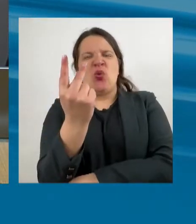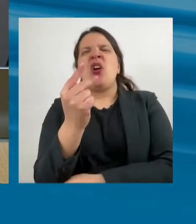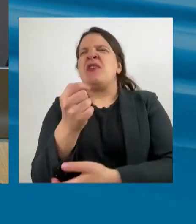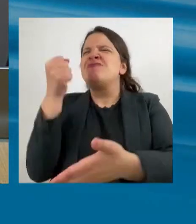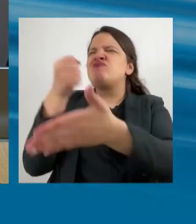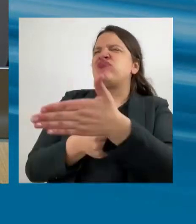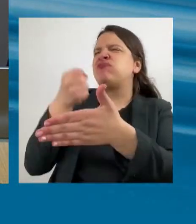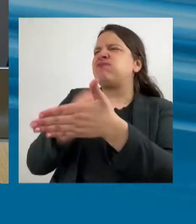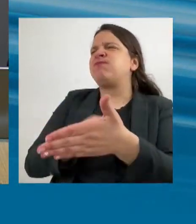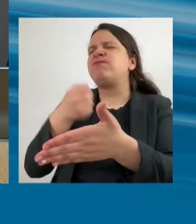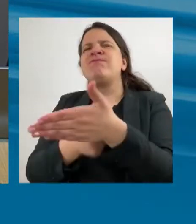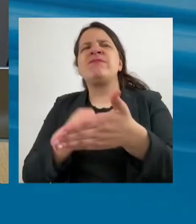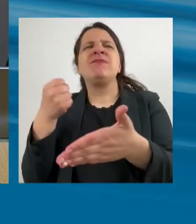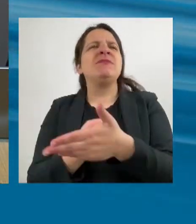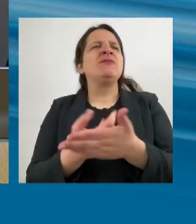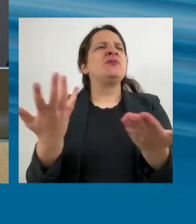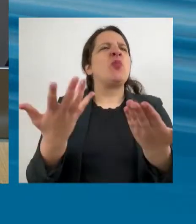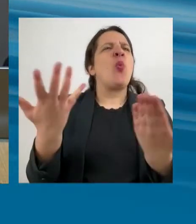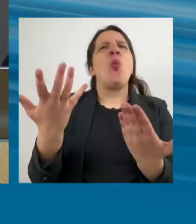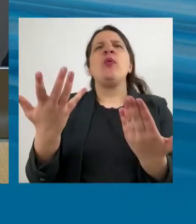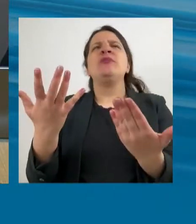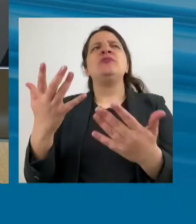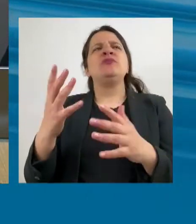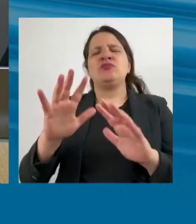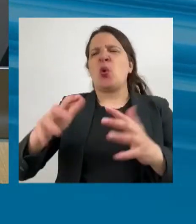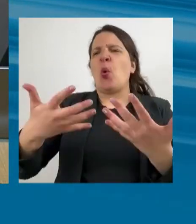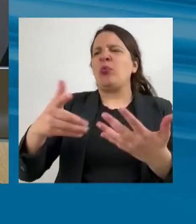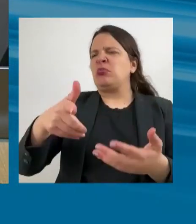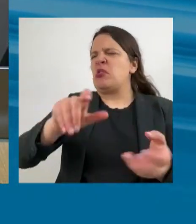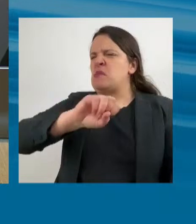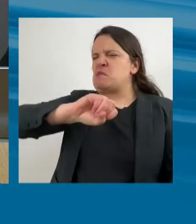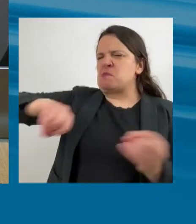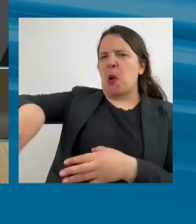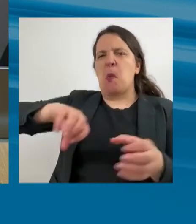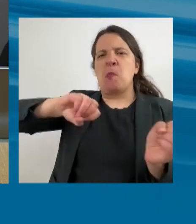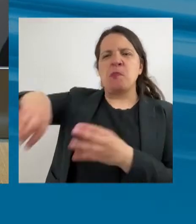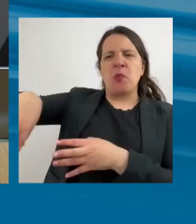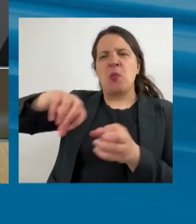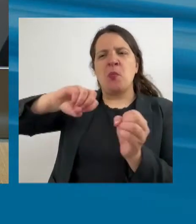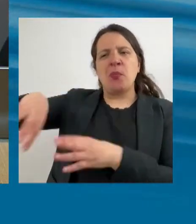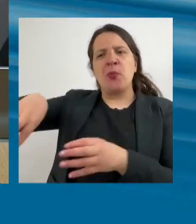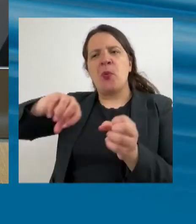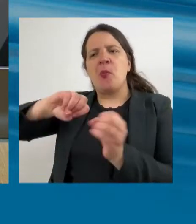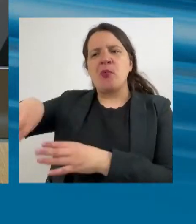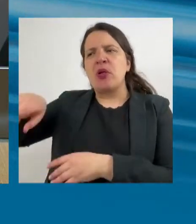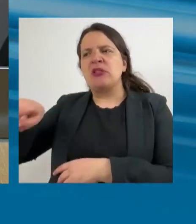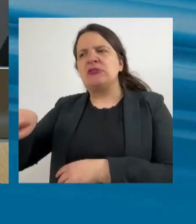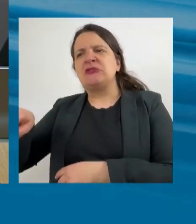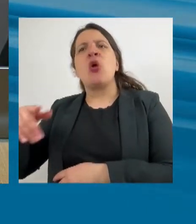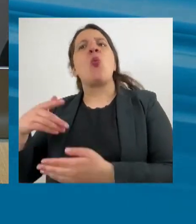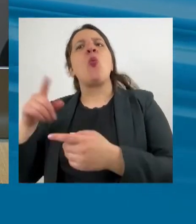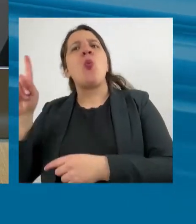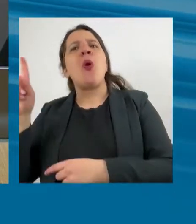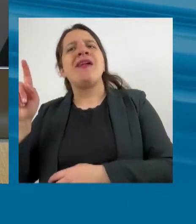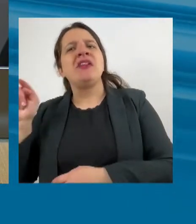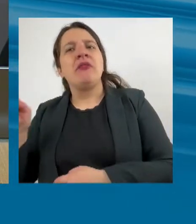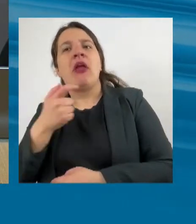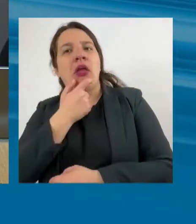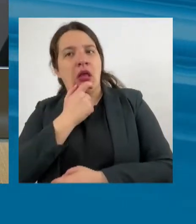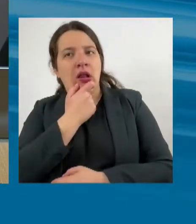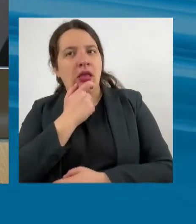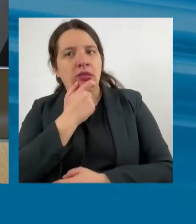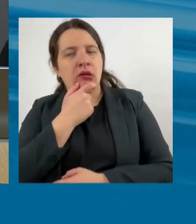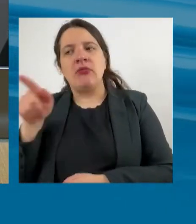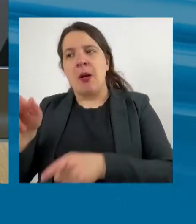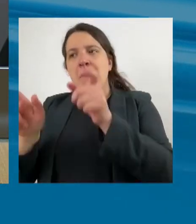and children outside, hungry, living on the street, was also in England. Not in the Caribbean, it was not in